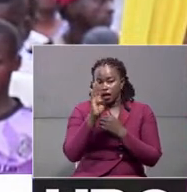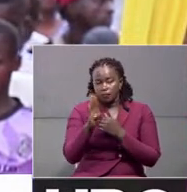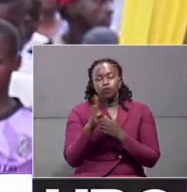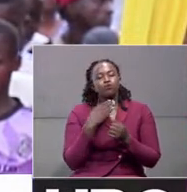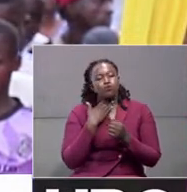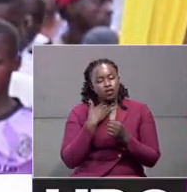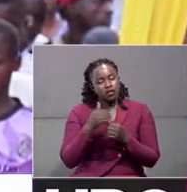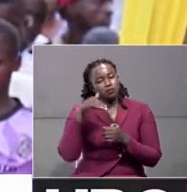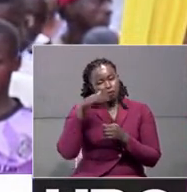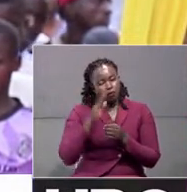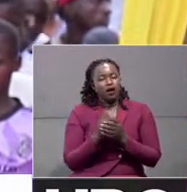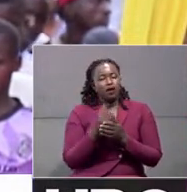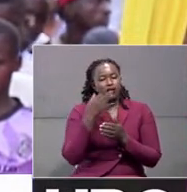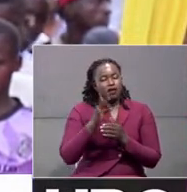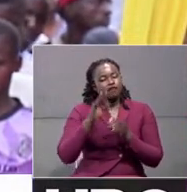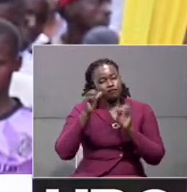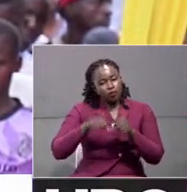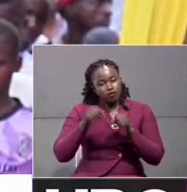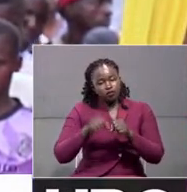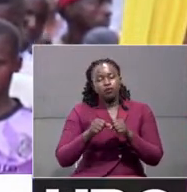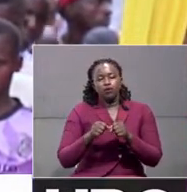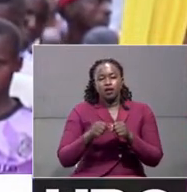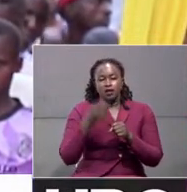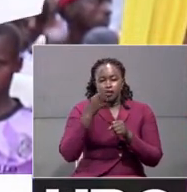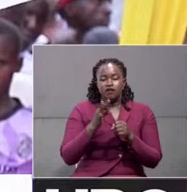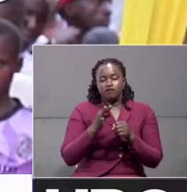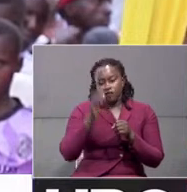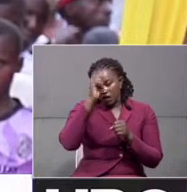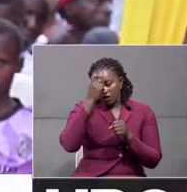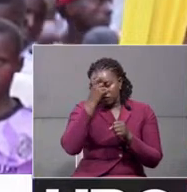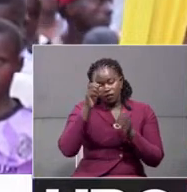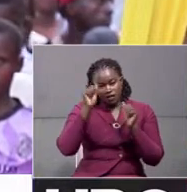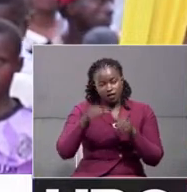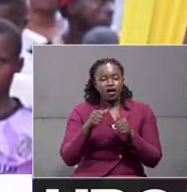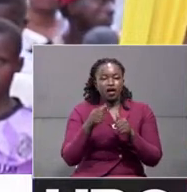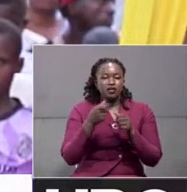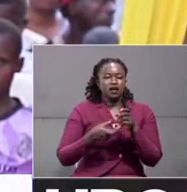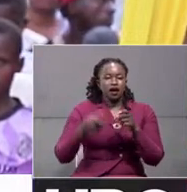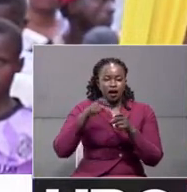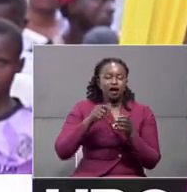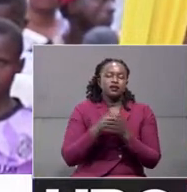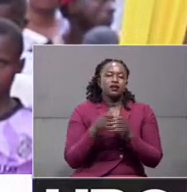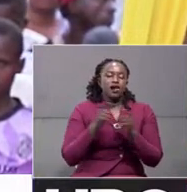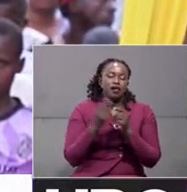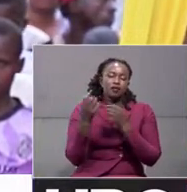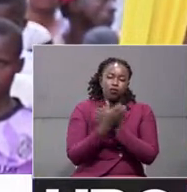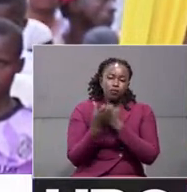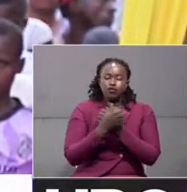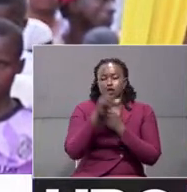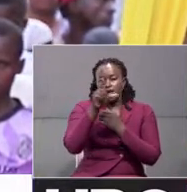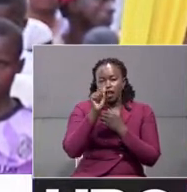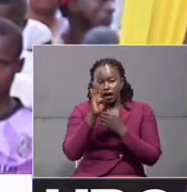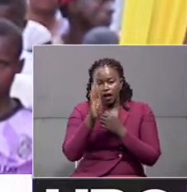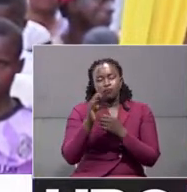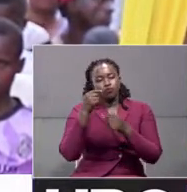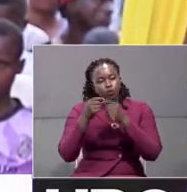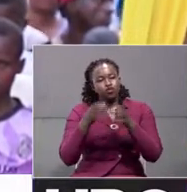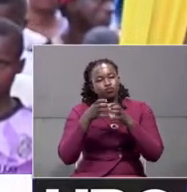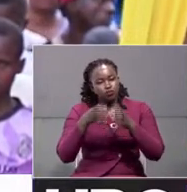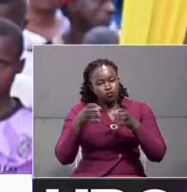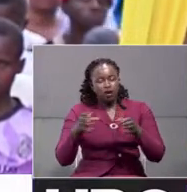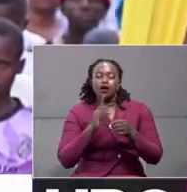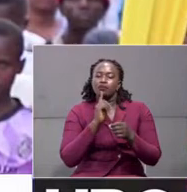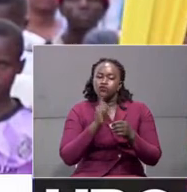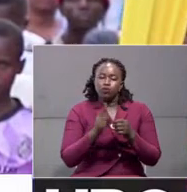and if possible, government kuyakubasa kutukonjera and the computer lab bakaje expanding. I'm very sure we shall